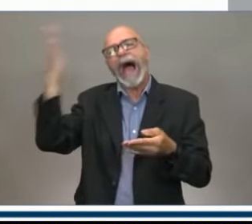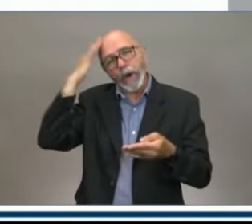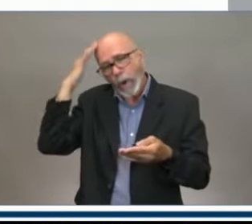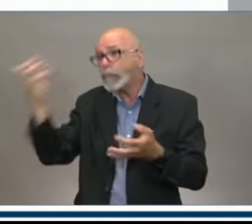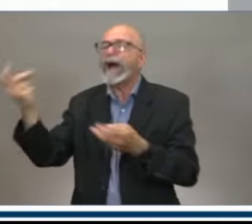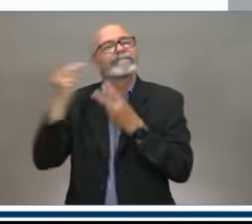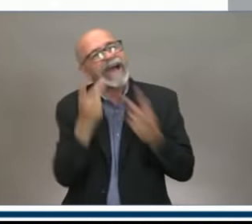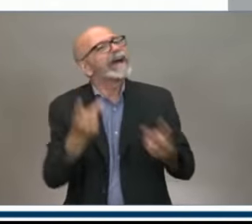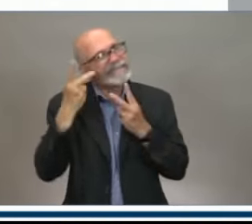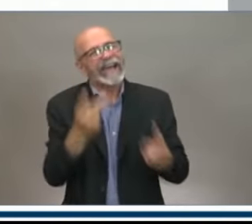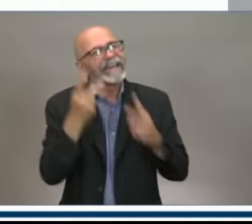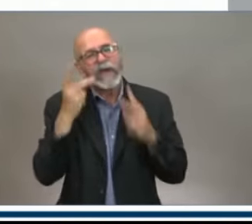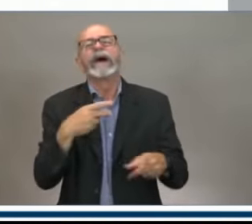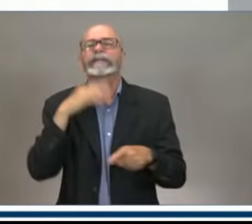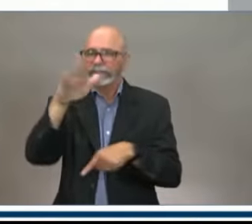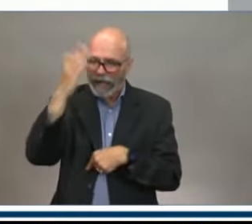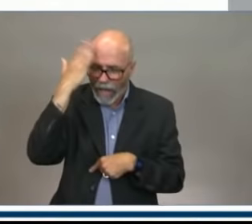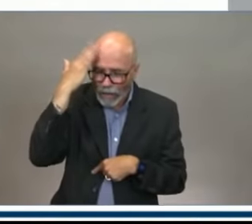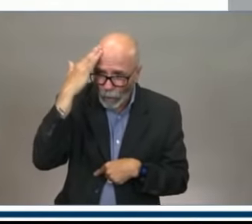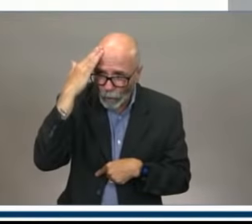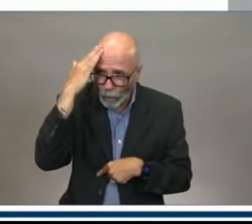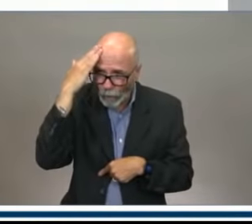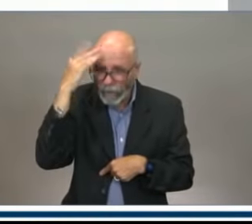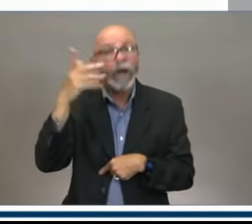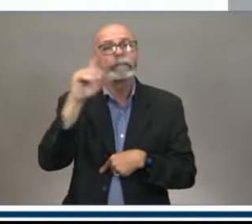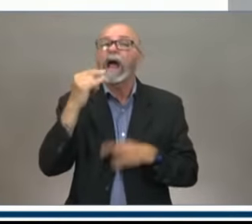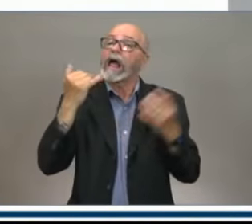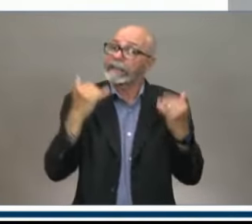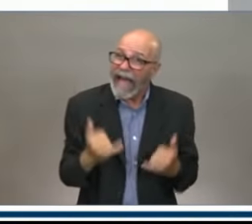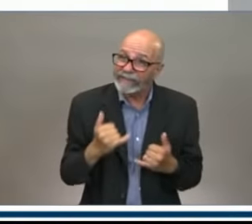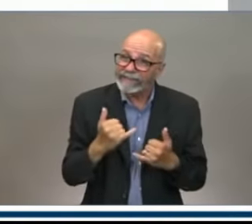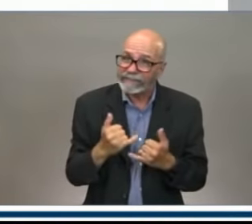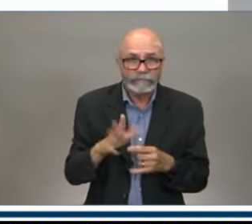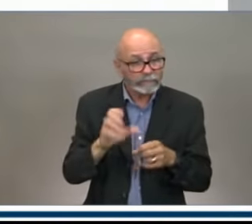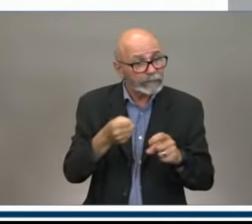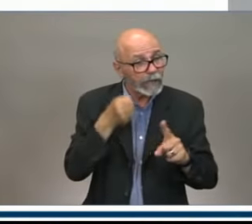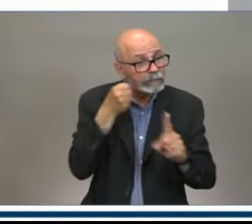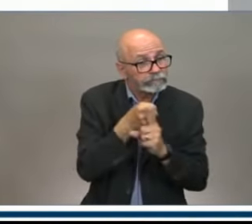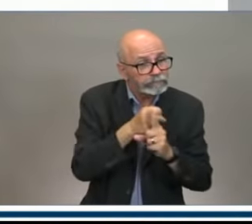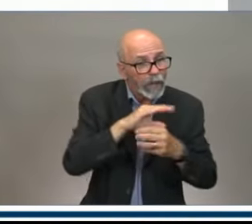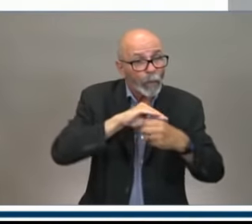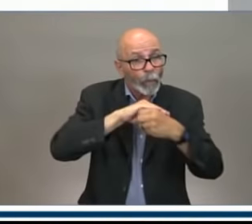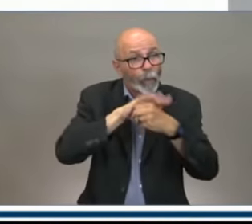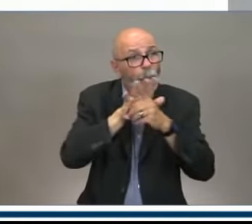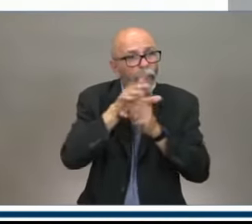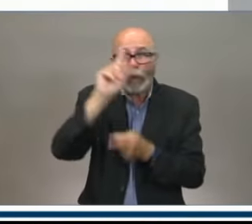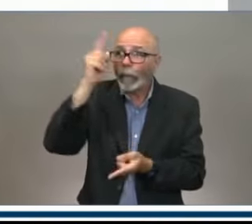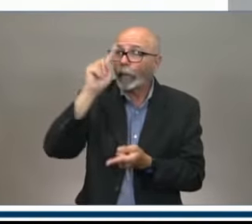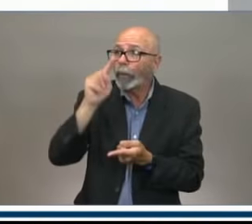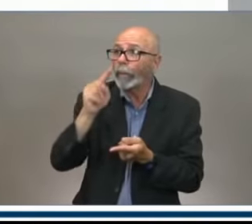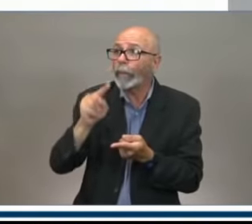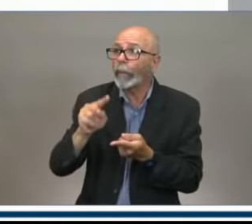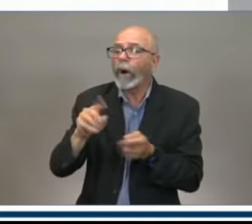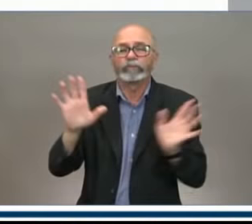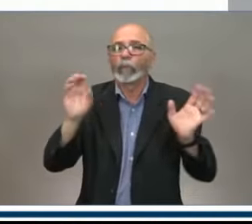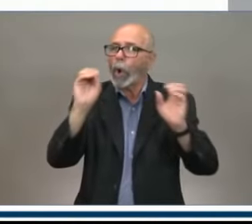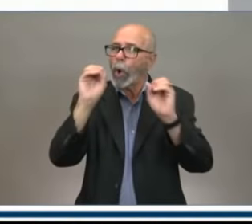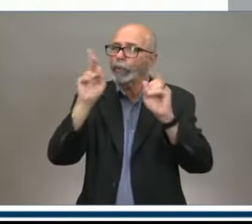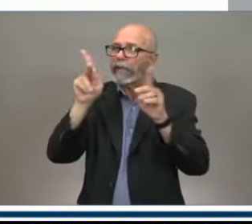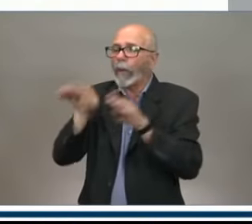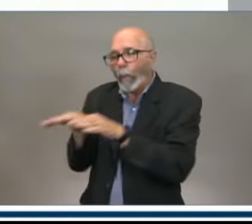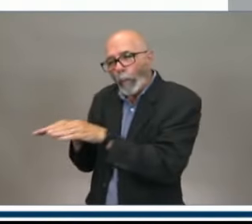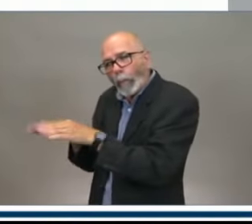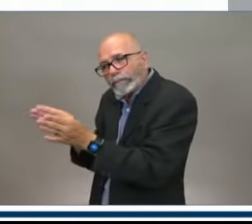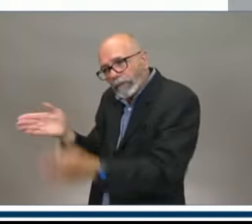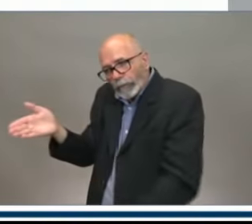reconnect. And I'm pleased that our epidemiology now shows that we're in a good position to start to relax these